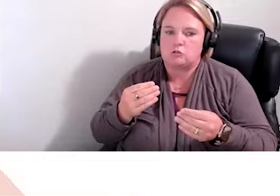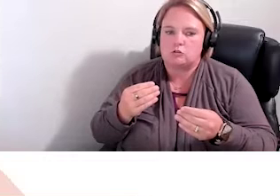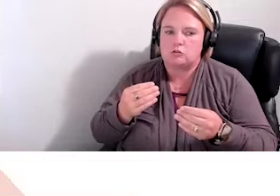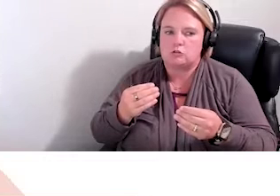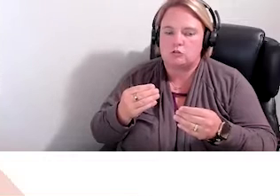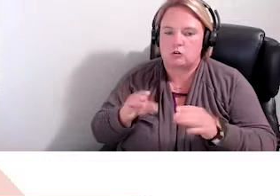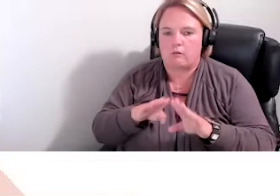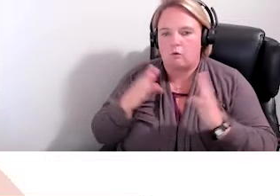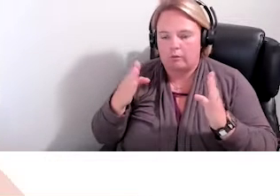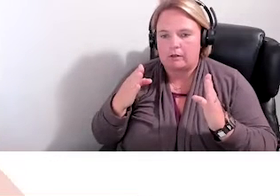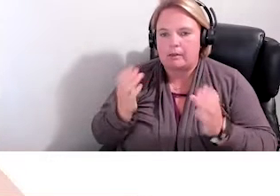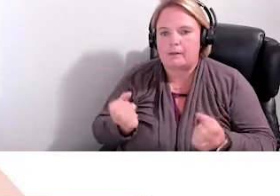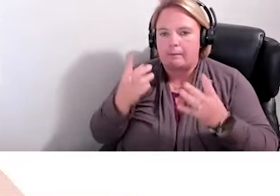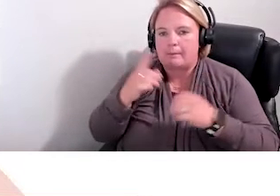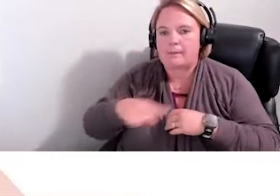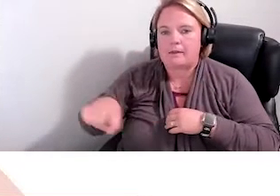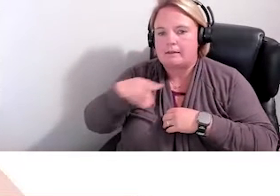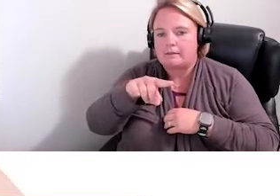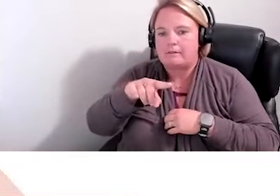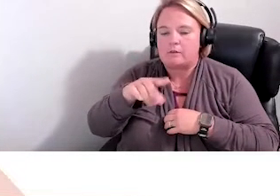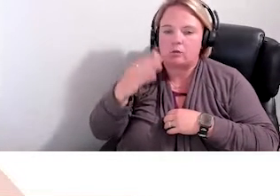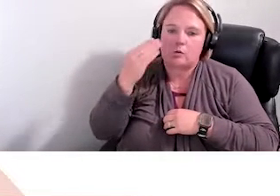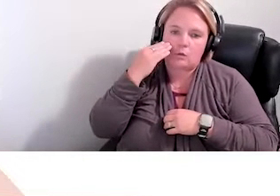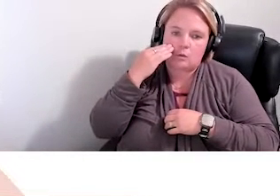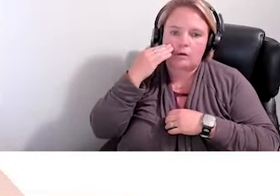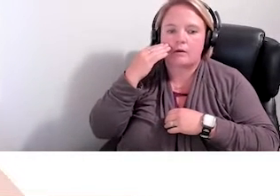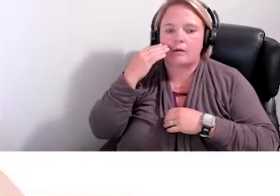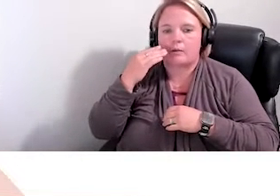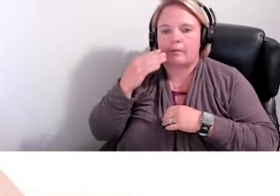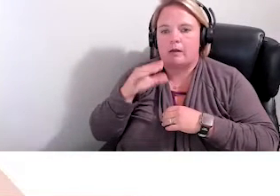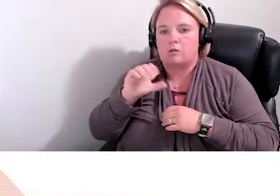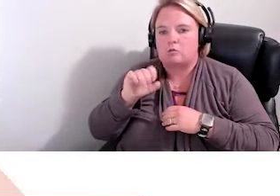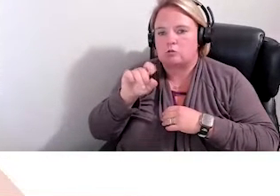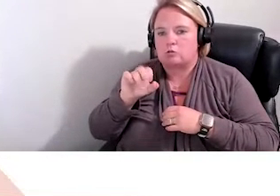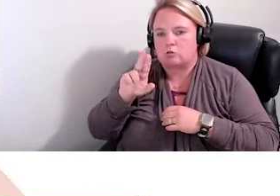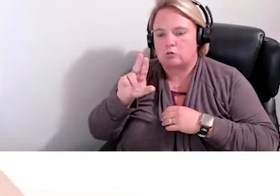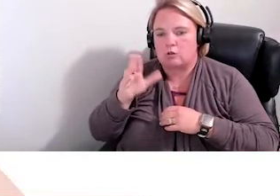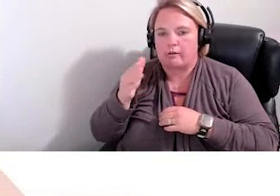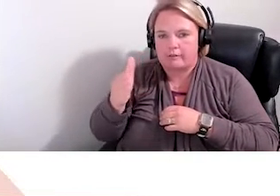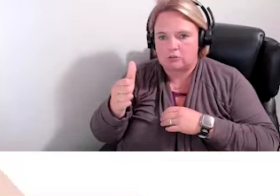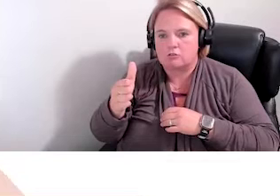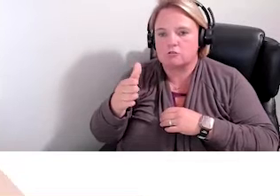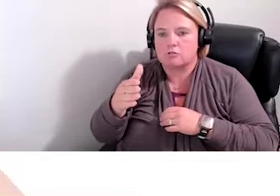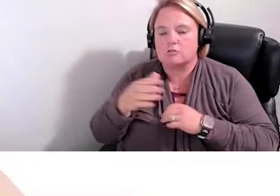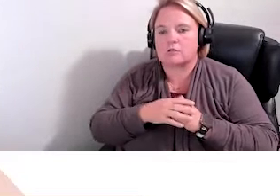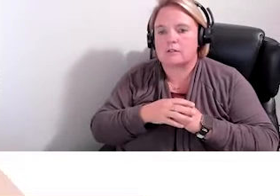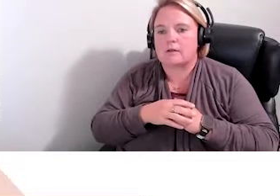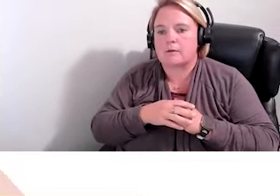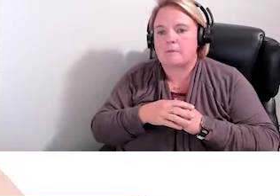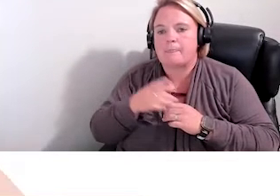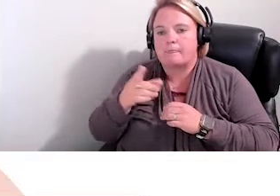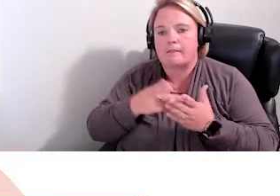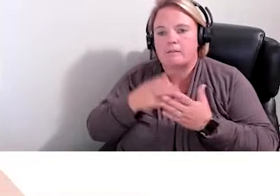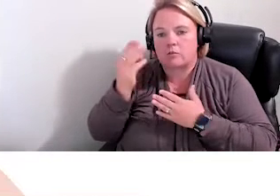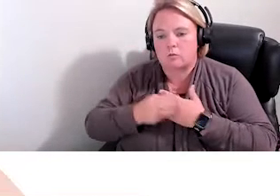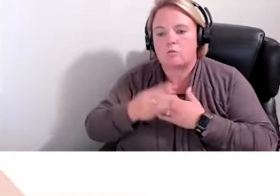know many of you are aware of Early Alert Starfish, but just keep in mind, it's a program